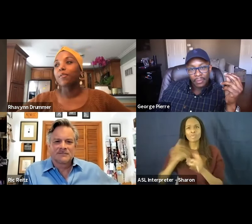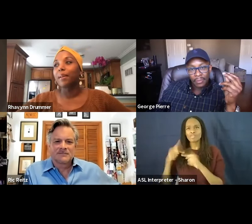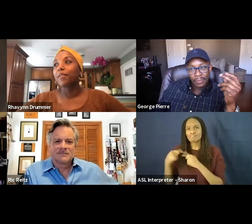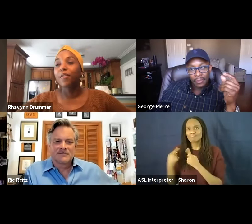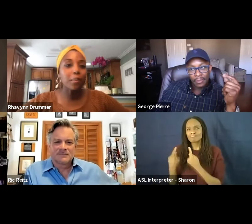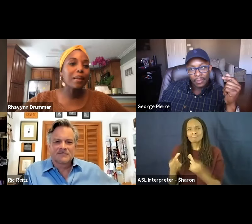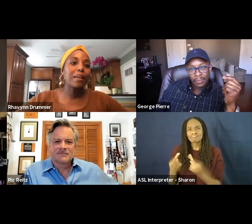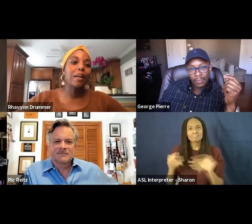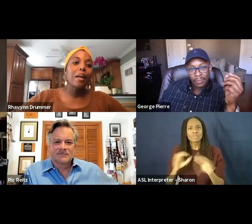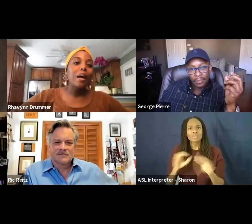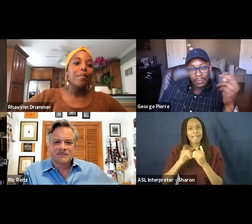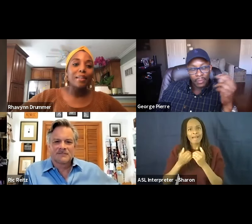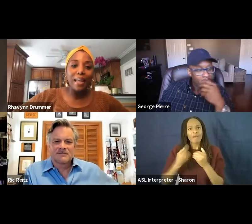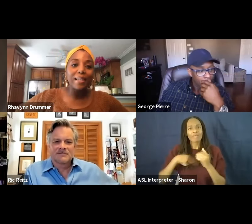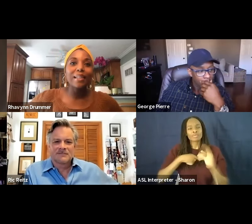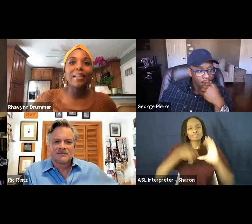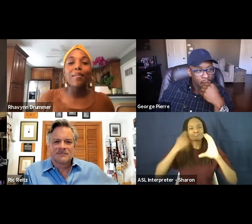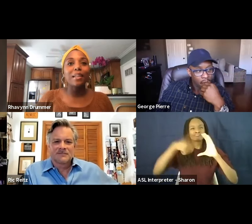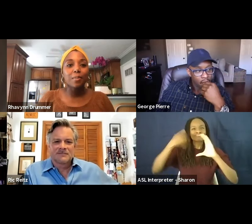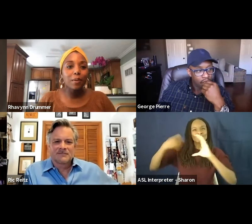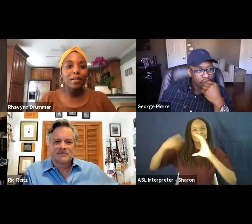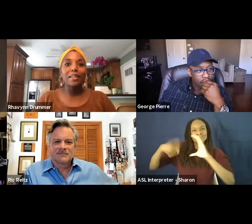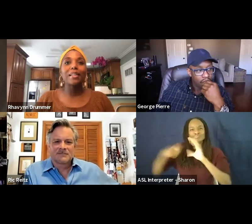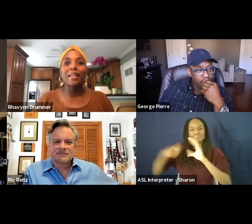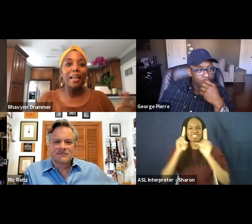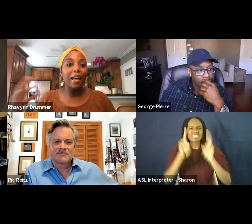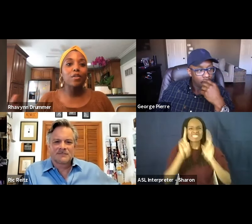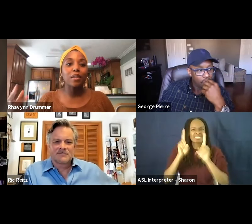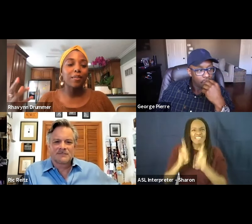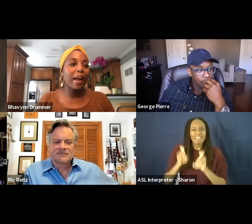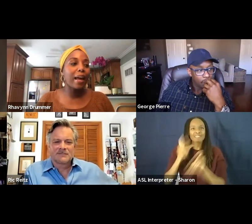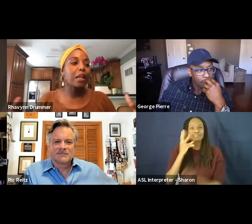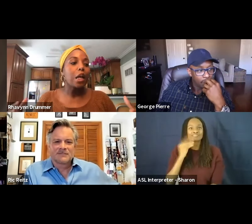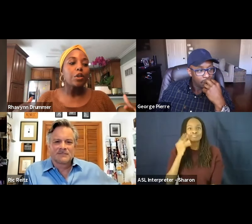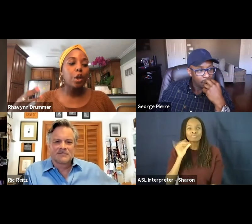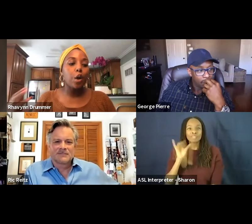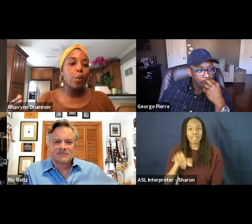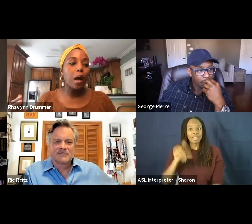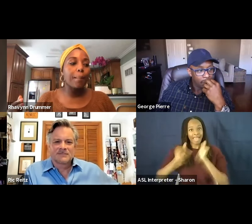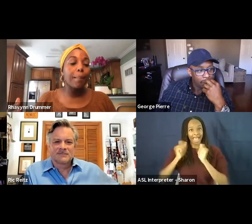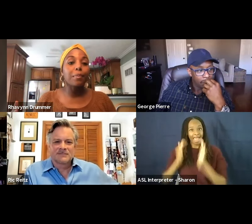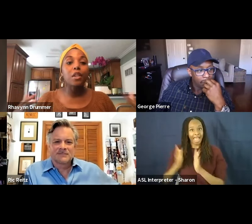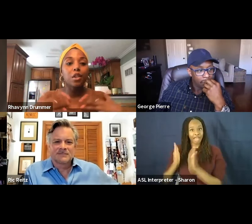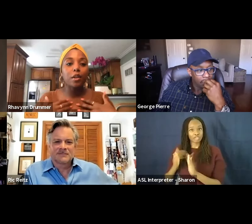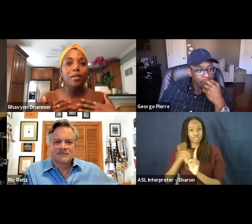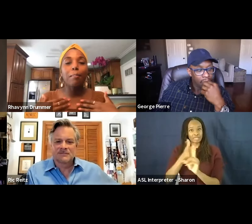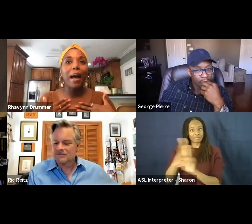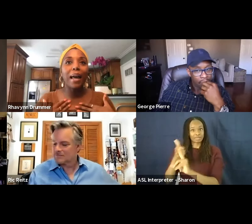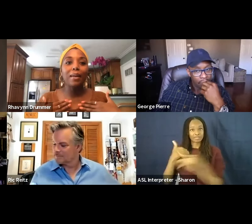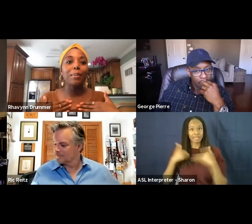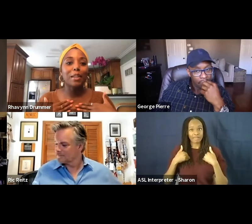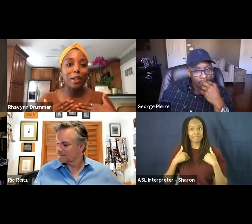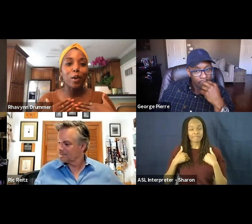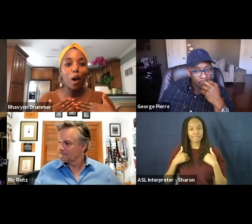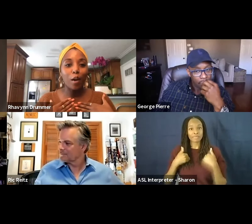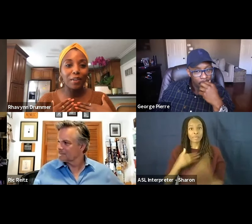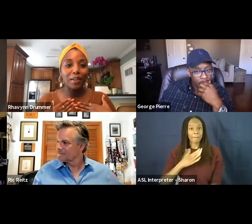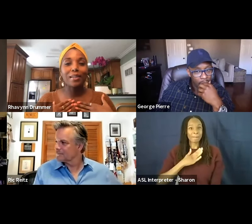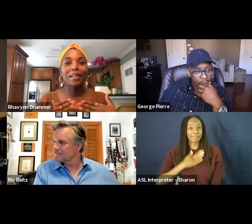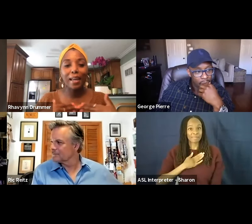that we've been filming, of the testing, of the experiences that the actors have had. So just so you guys, my